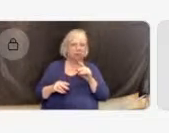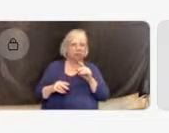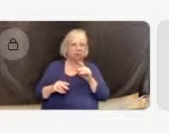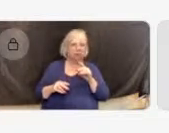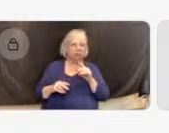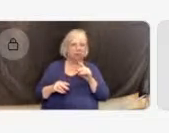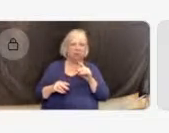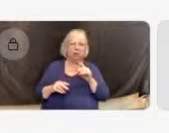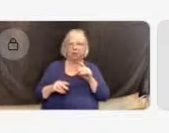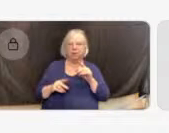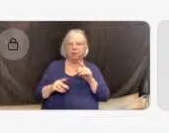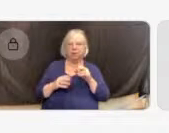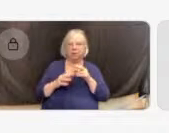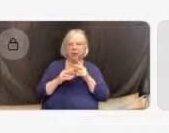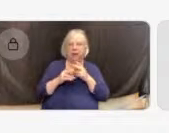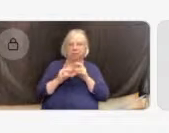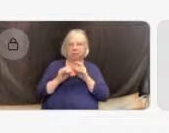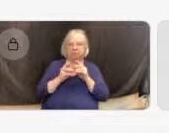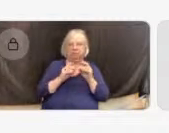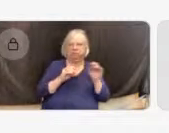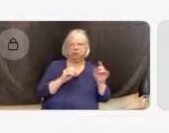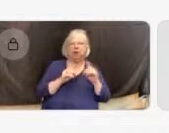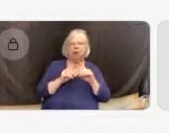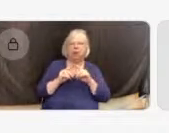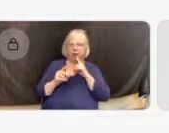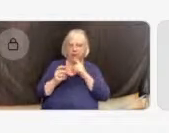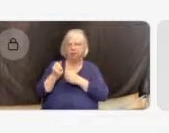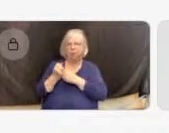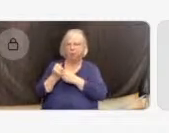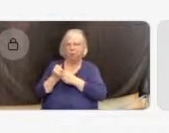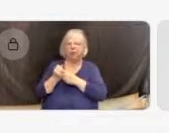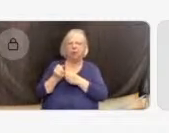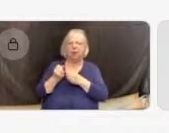You are in support. All right, you checked I'm in opposition of.